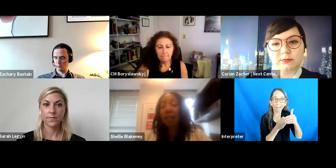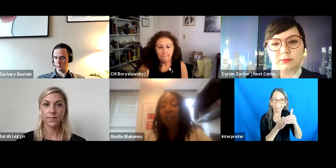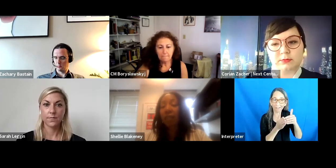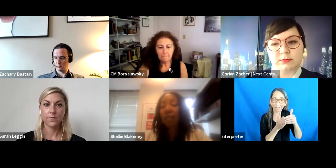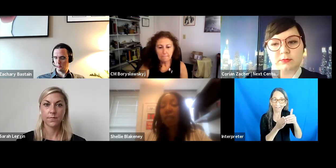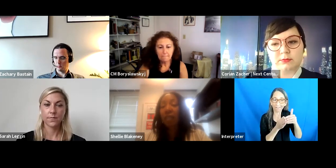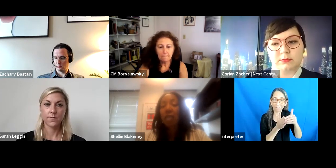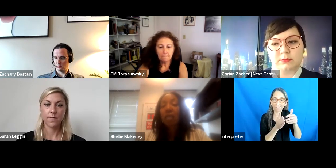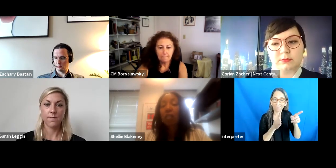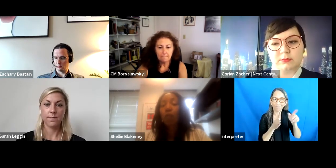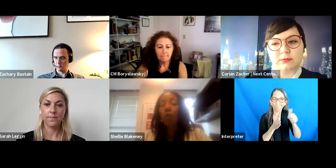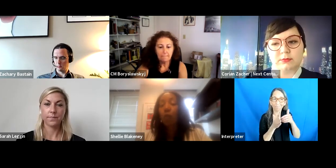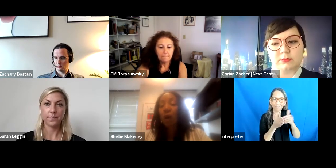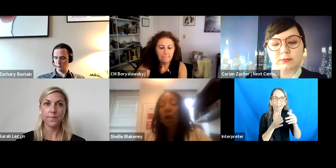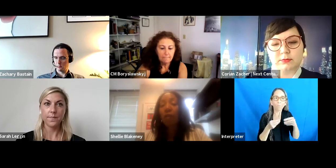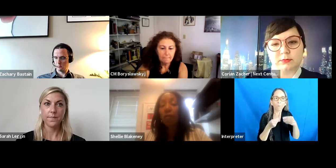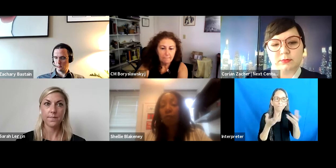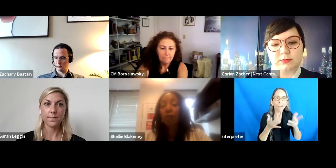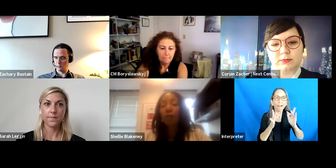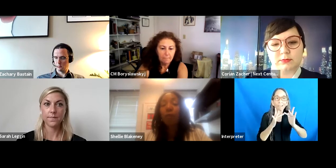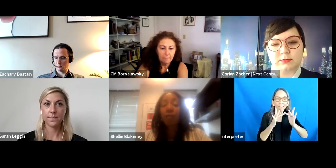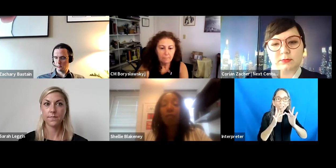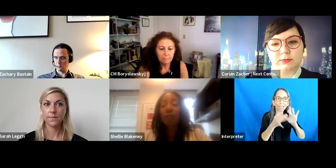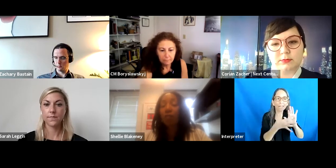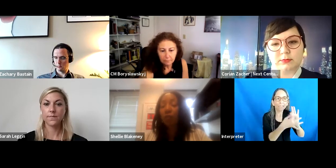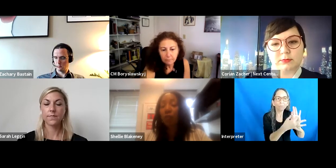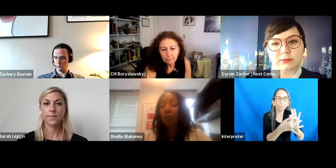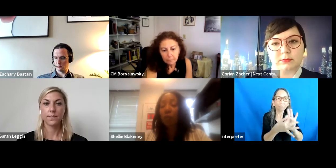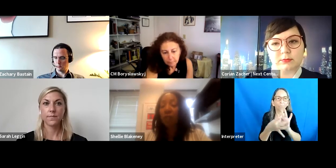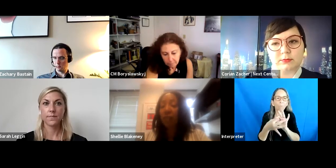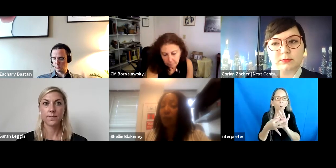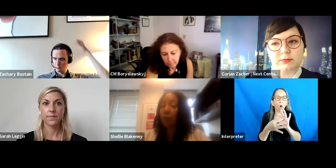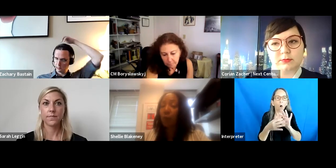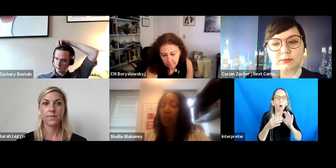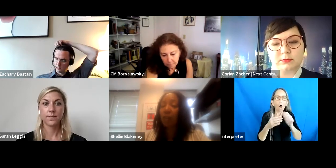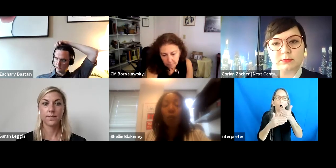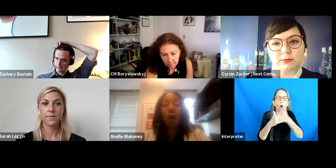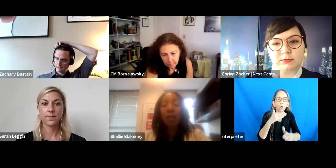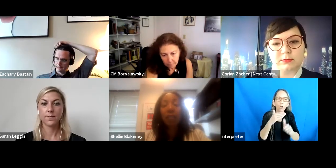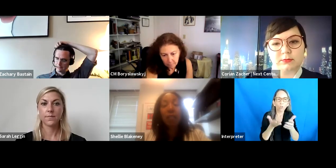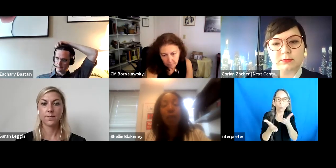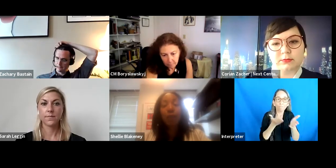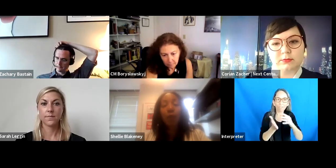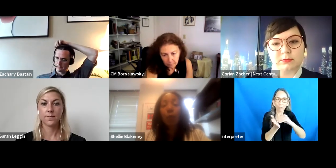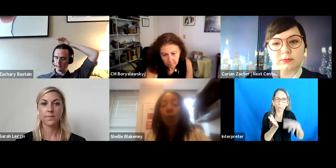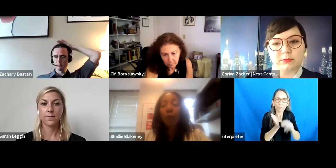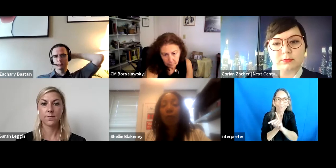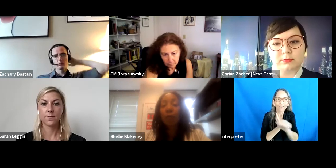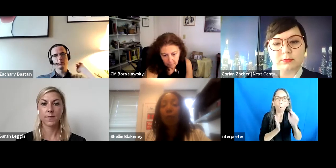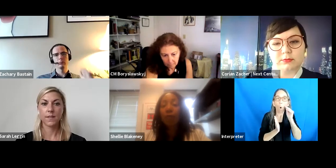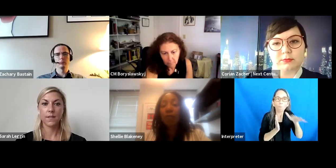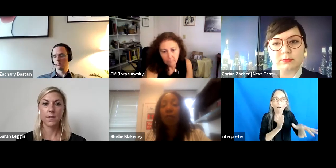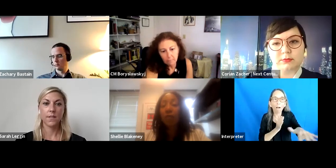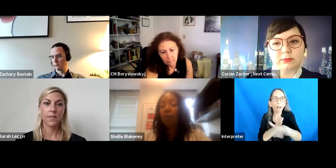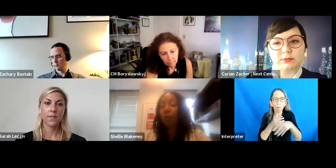internet connectivity to millions of underserved student households at no cost to them. We're